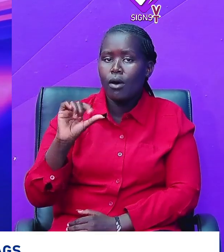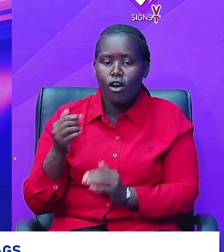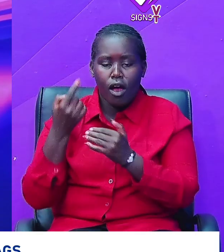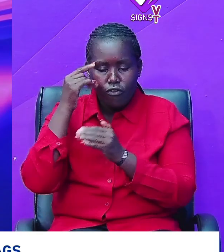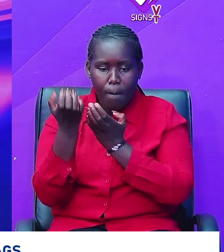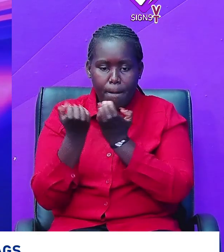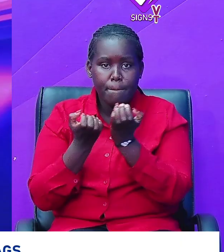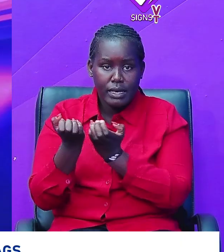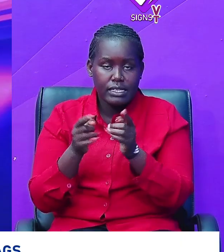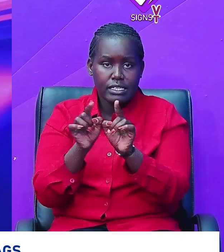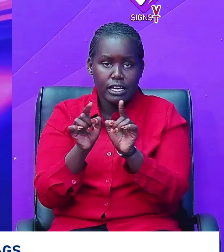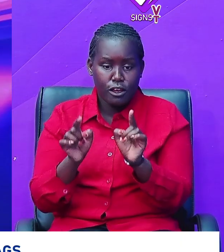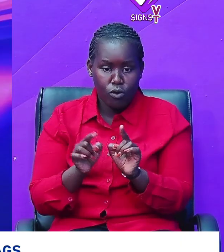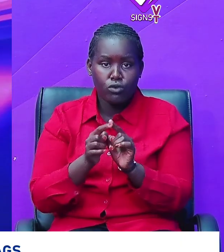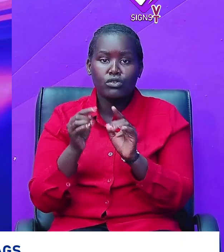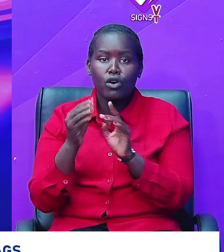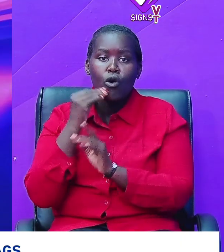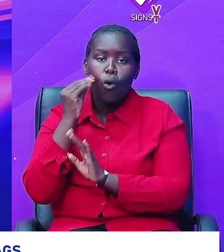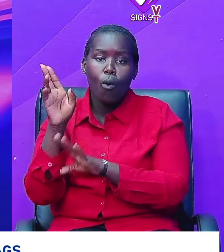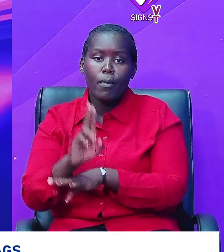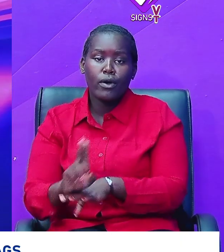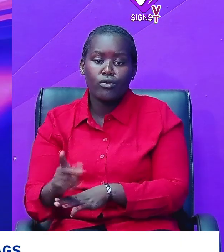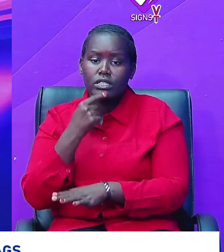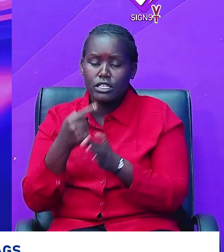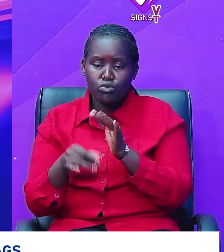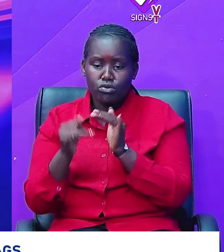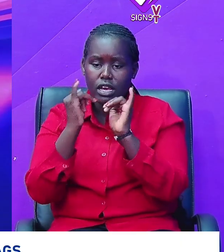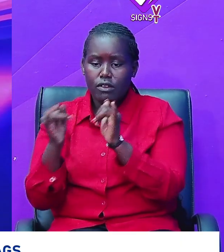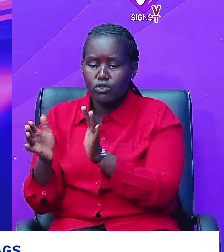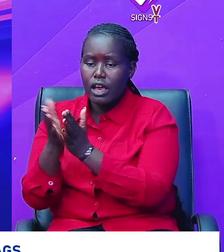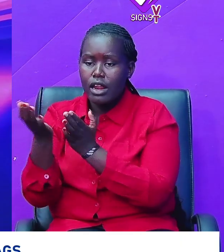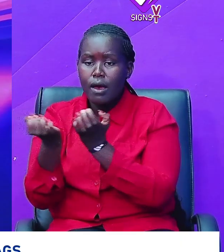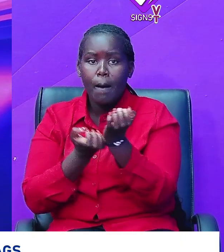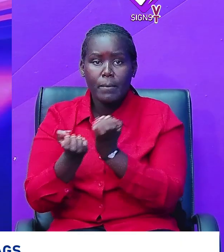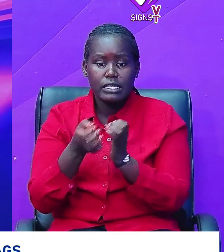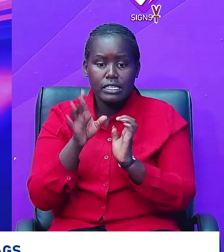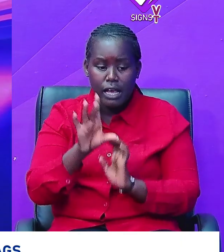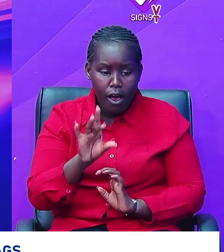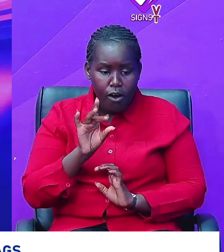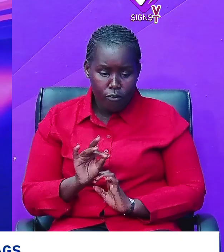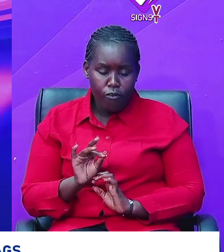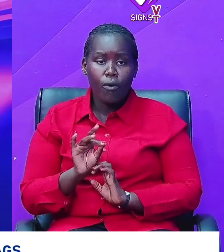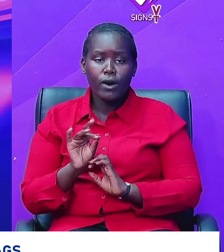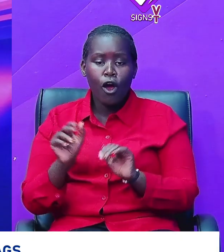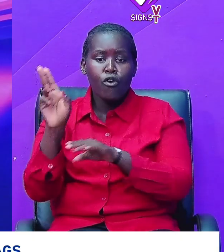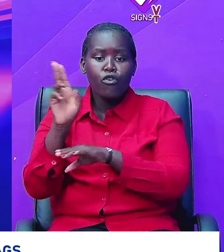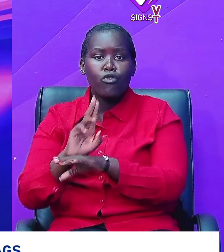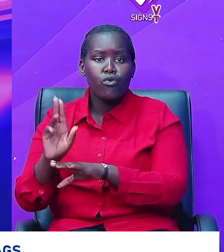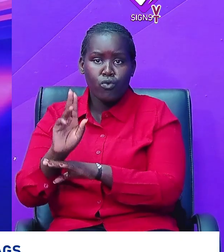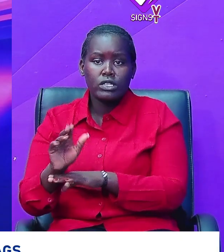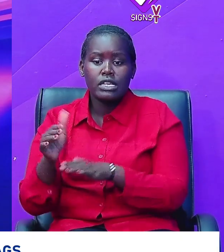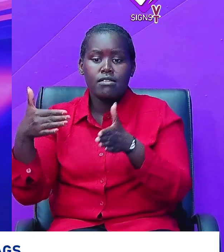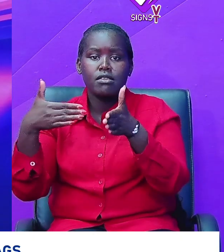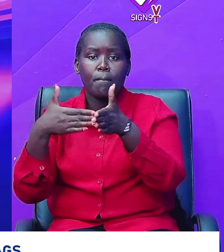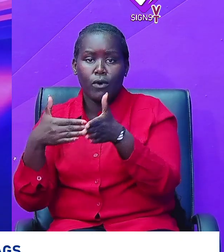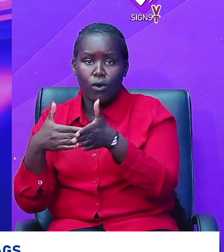purposes. NEMA stated that individuals and businesses found in violation of the ban will face